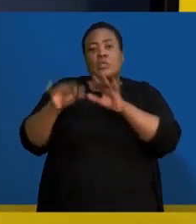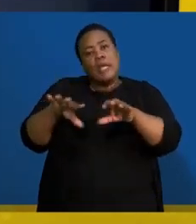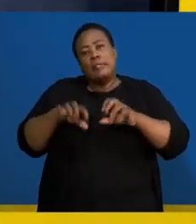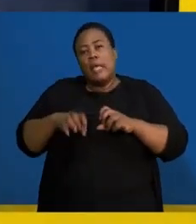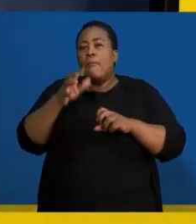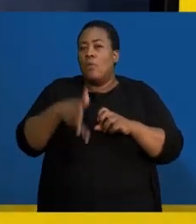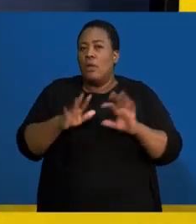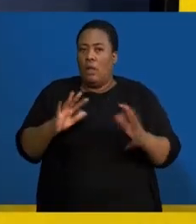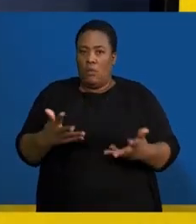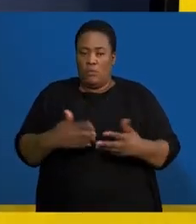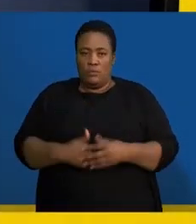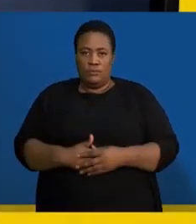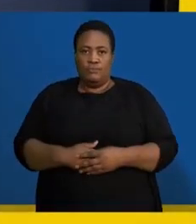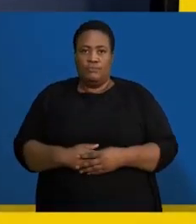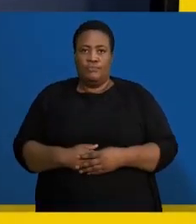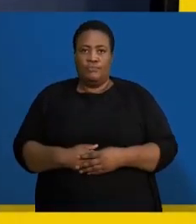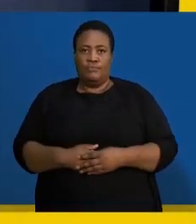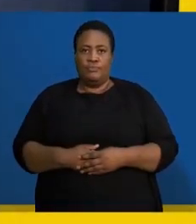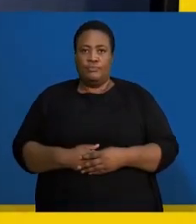like.